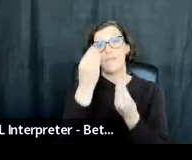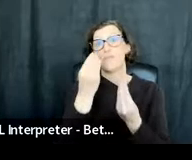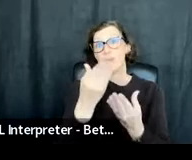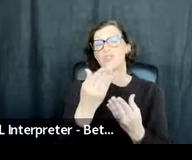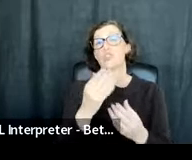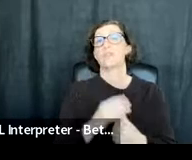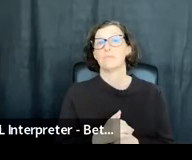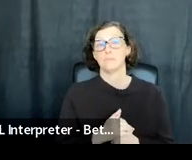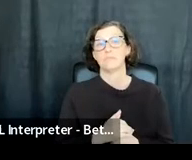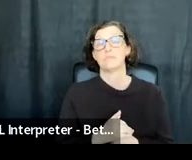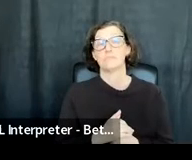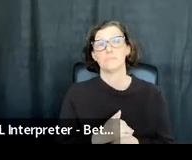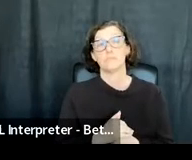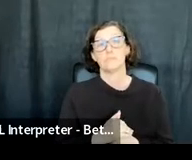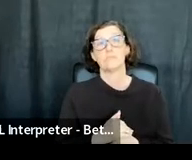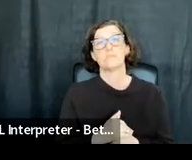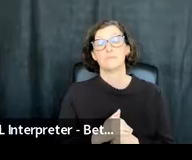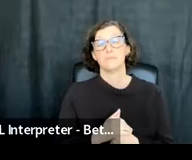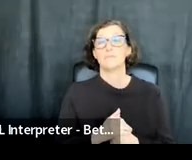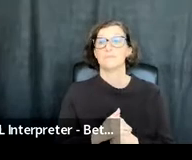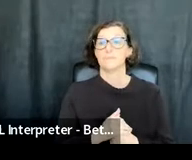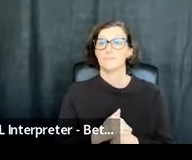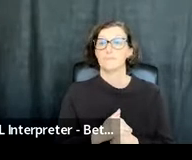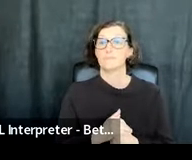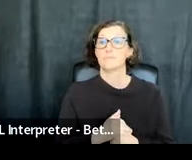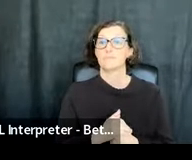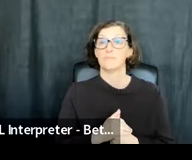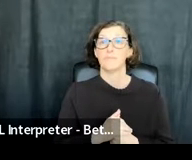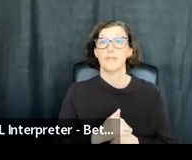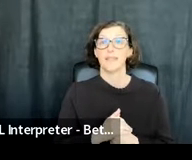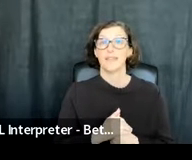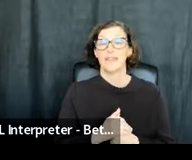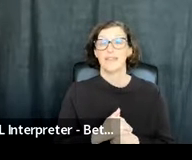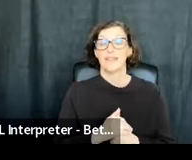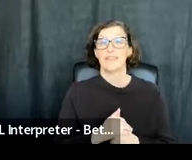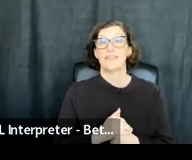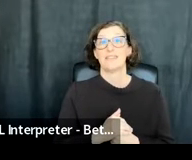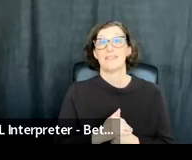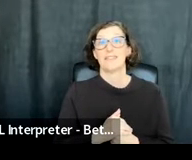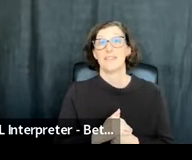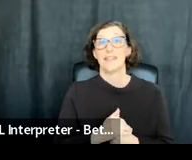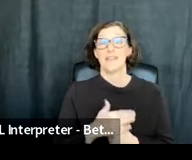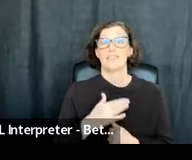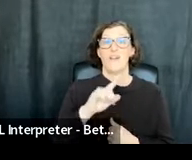this presentation. It's basically our first and last name at